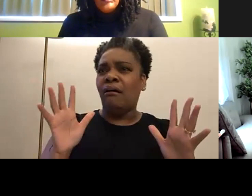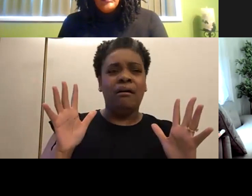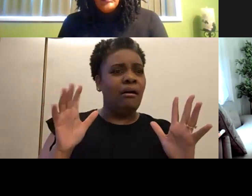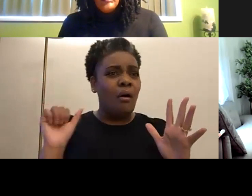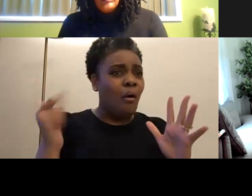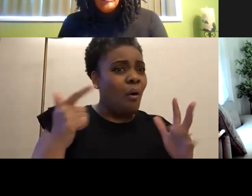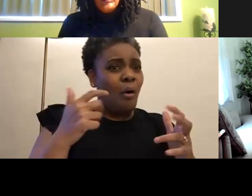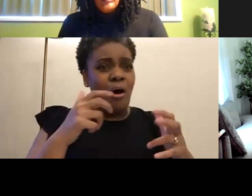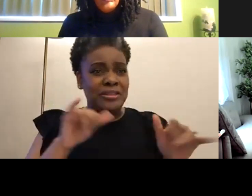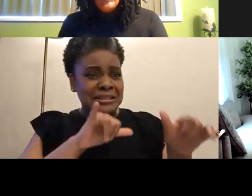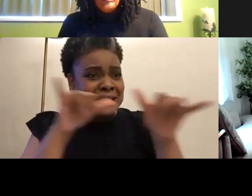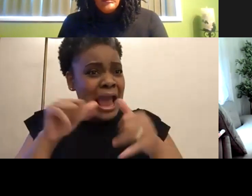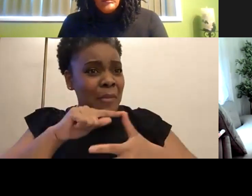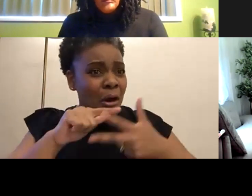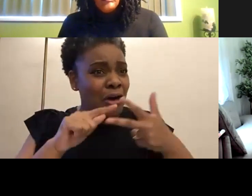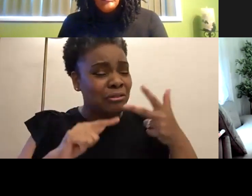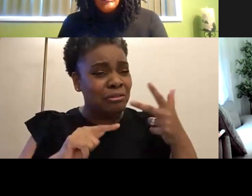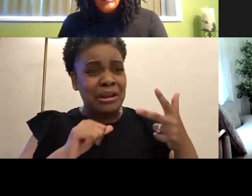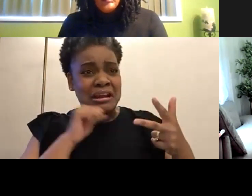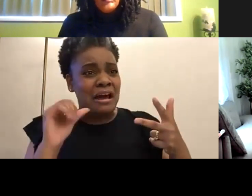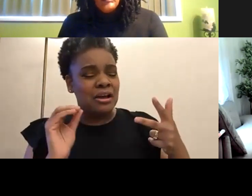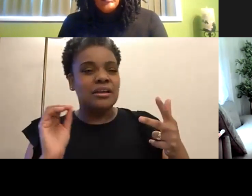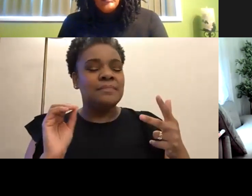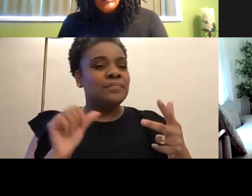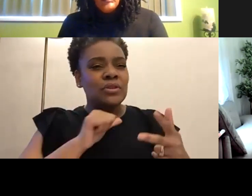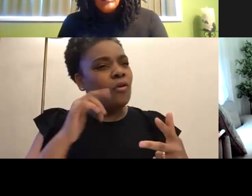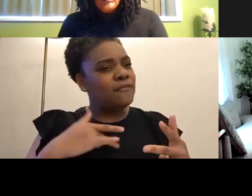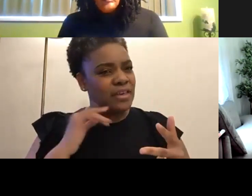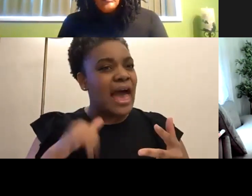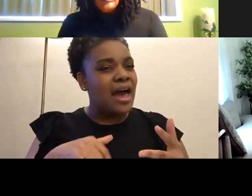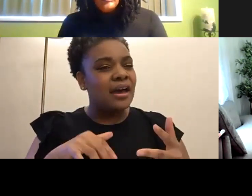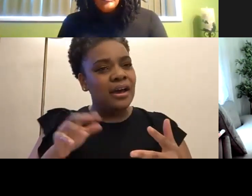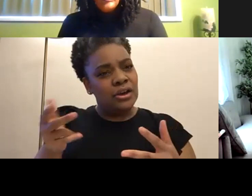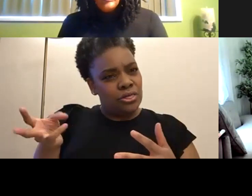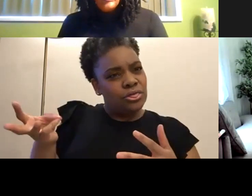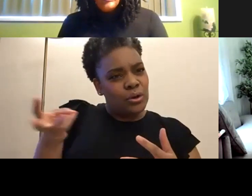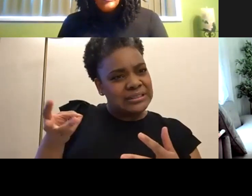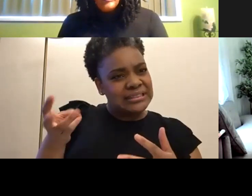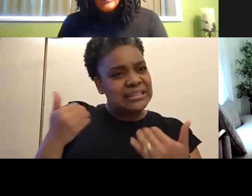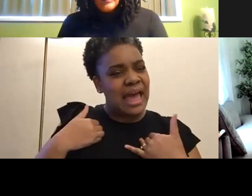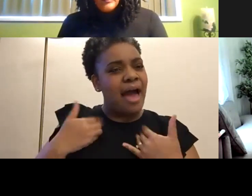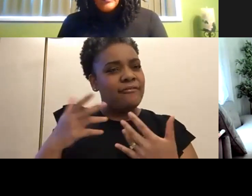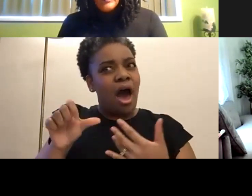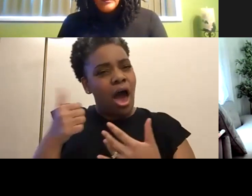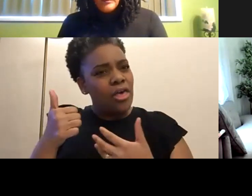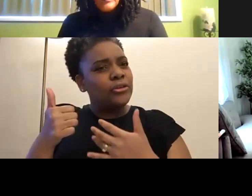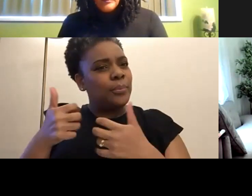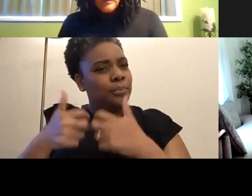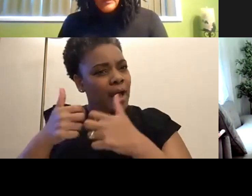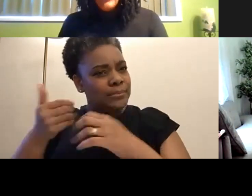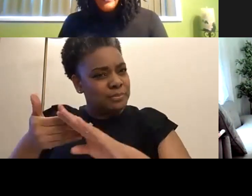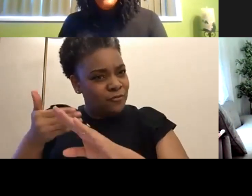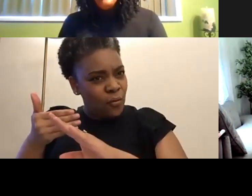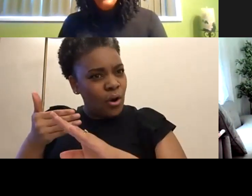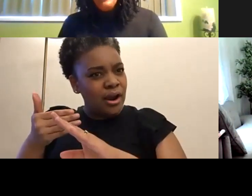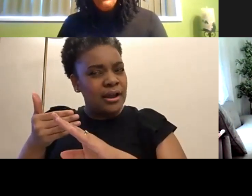of the vaccines. I think that actually it may bear out that these are individuals that had other things going on, and this was just an adverse outcome that